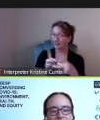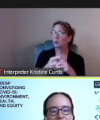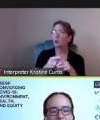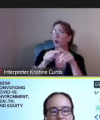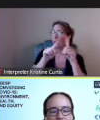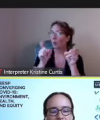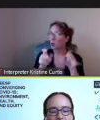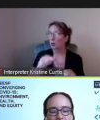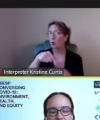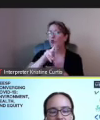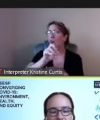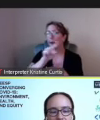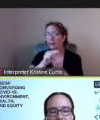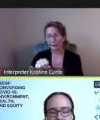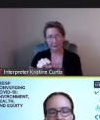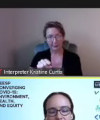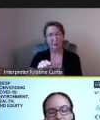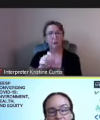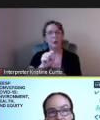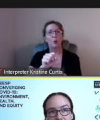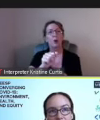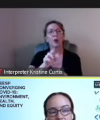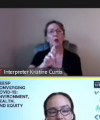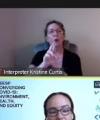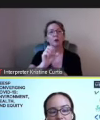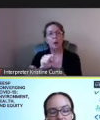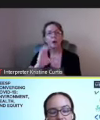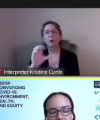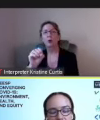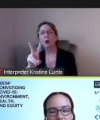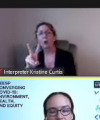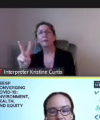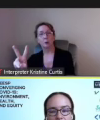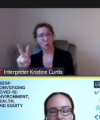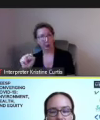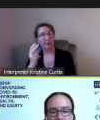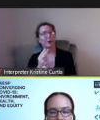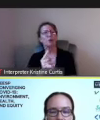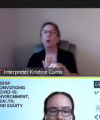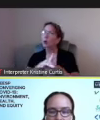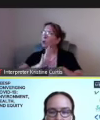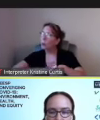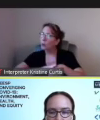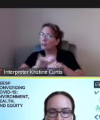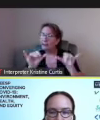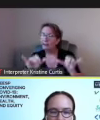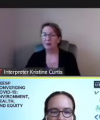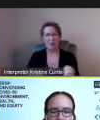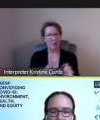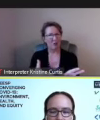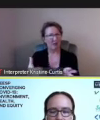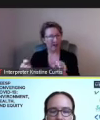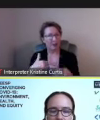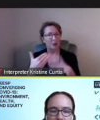So SARS-CoV-2 can be used in wastewater testing, can be used as an early warning system. It's faster to process samples for